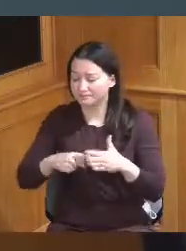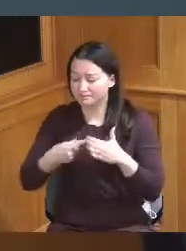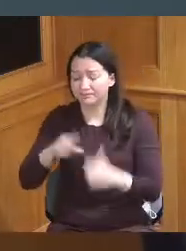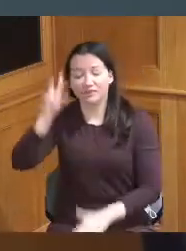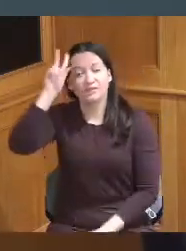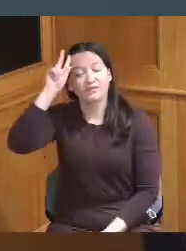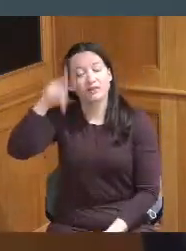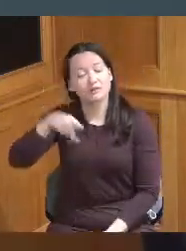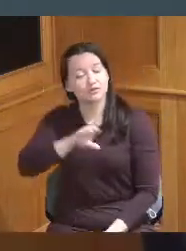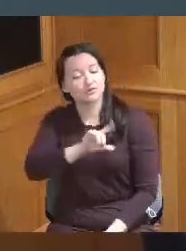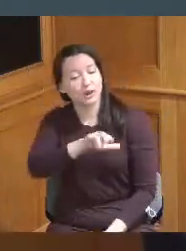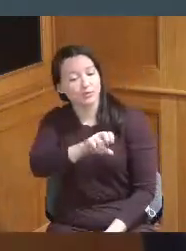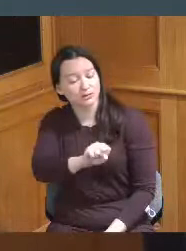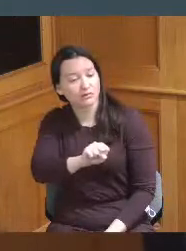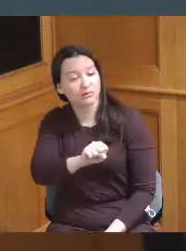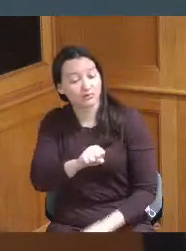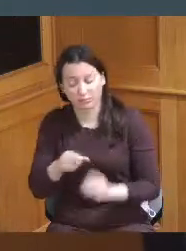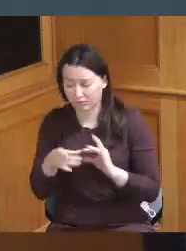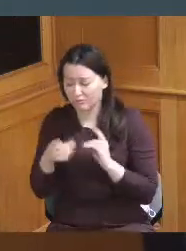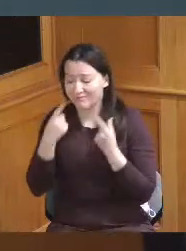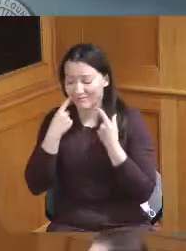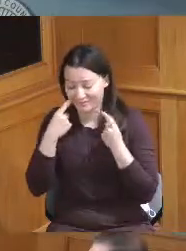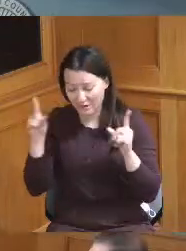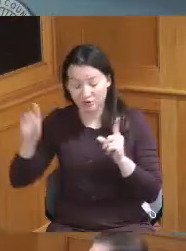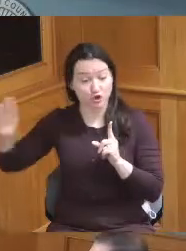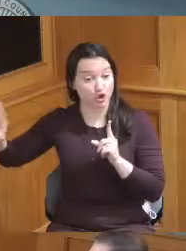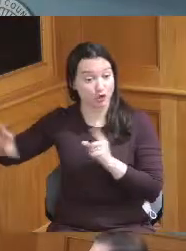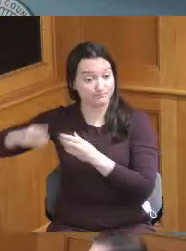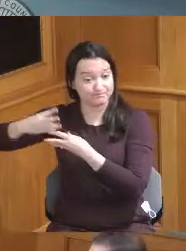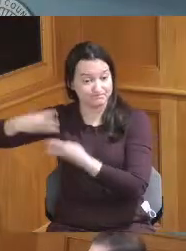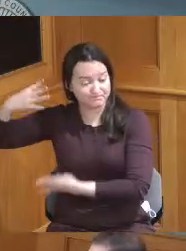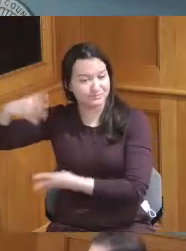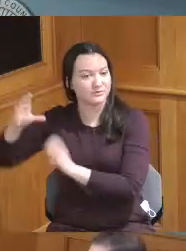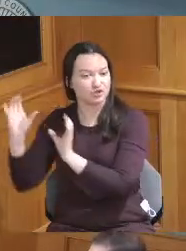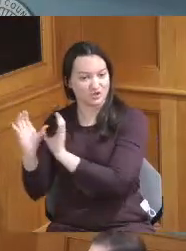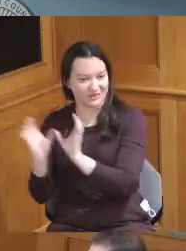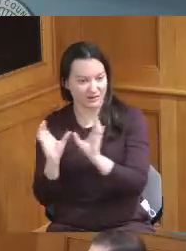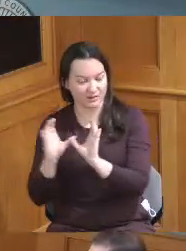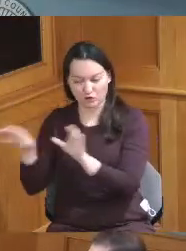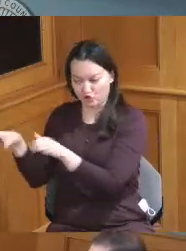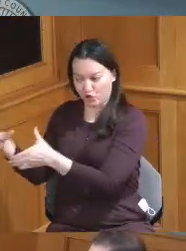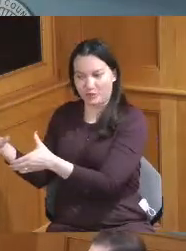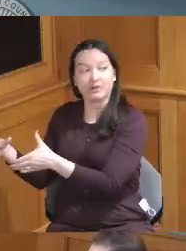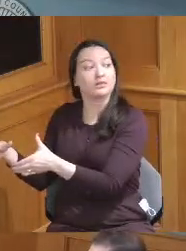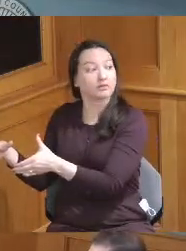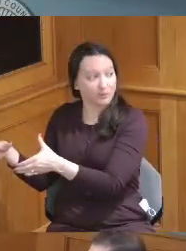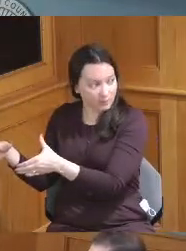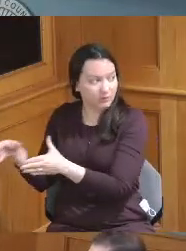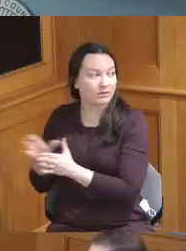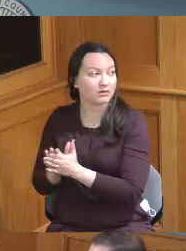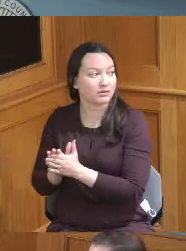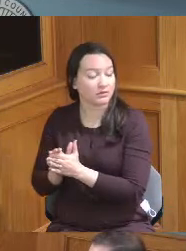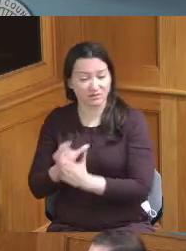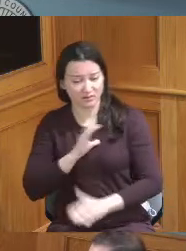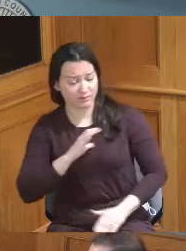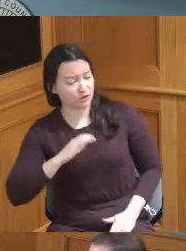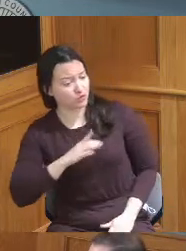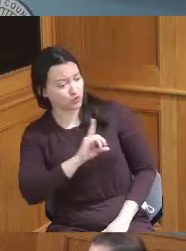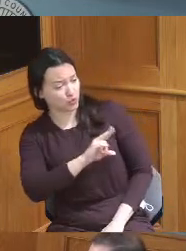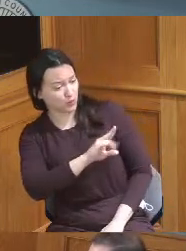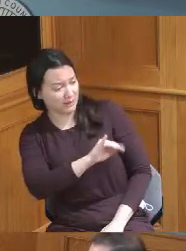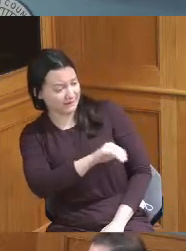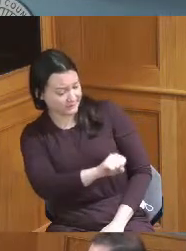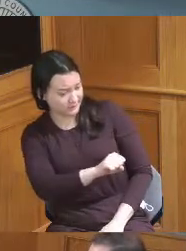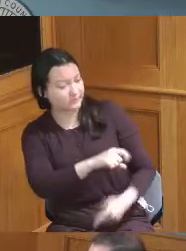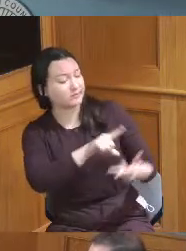Vice President Driehaus will announce the certificates, the first group. Okay. And Commissioner Dumas will